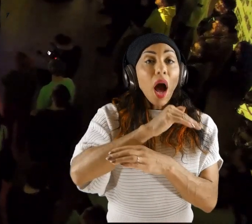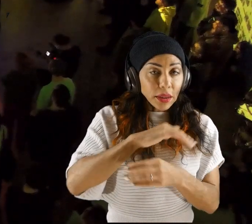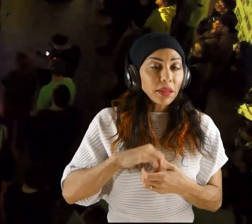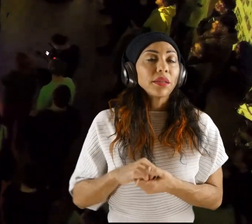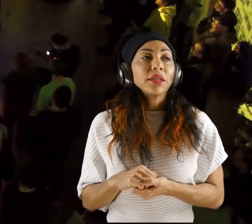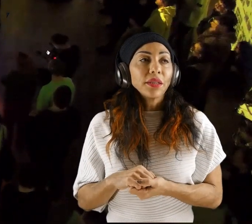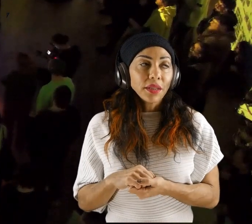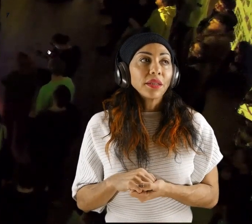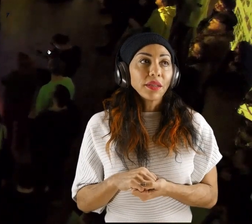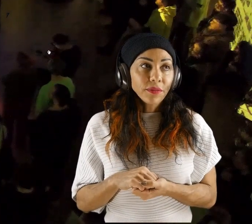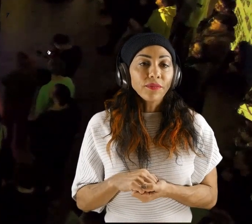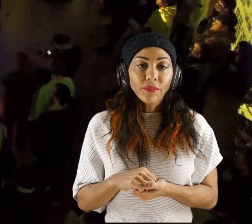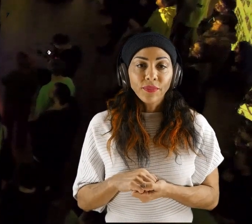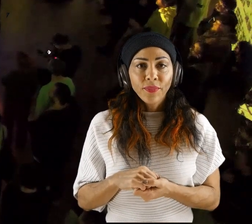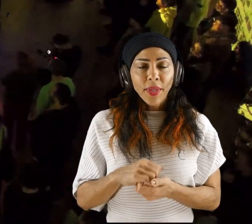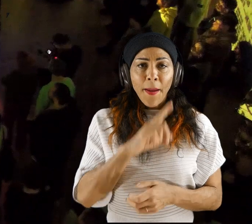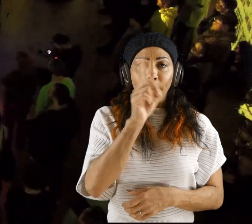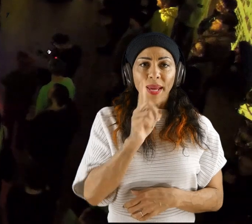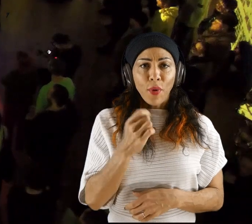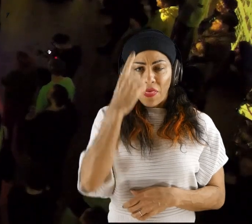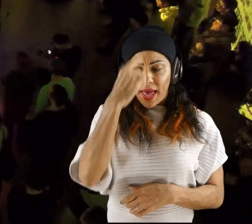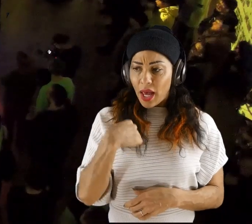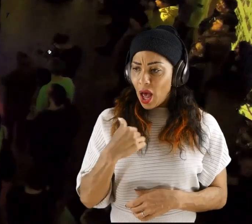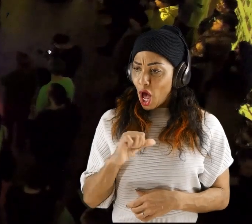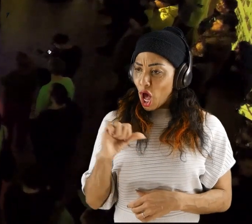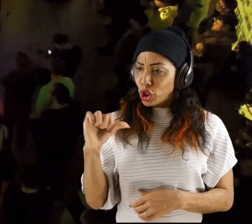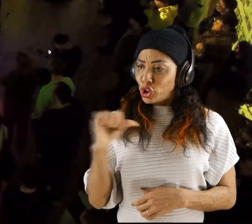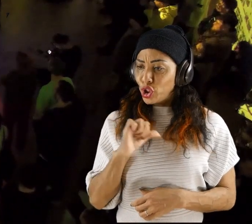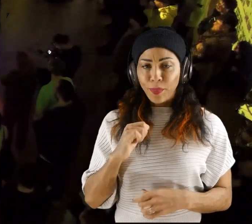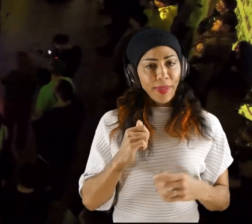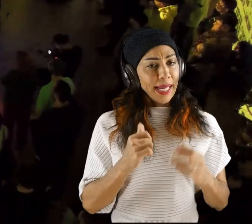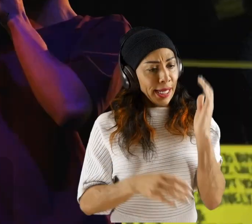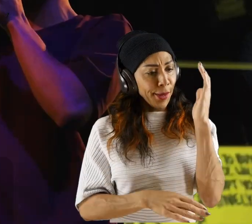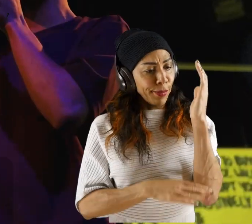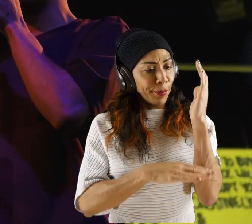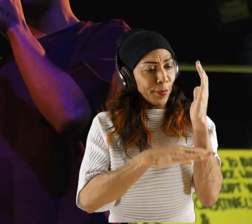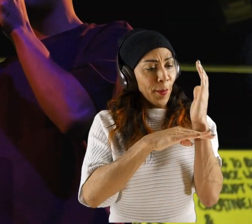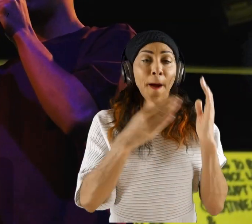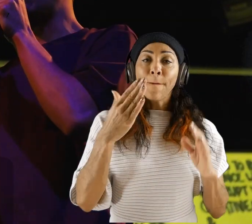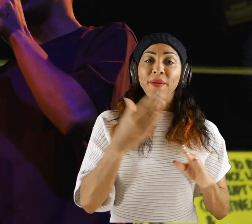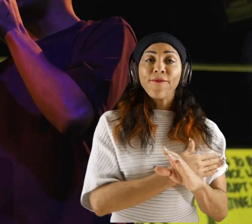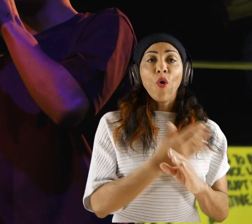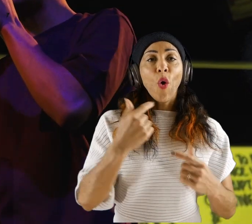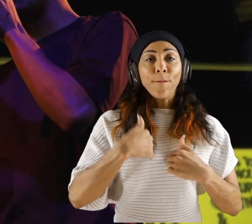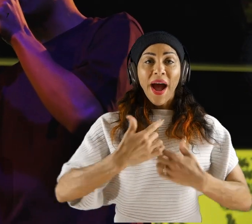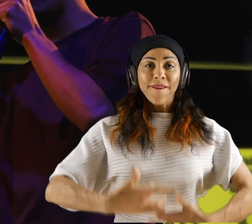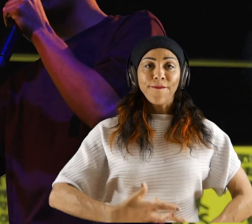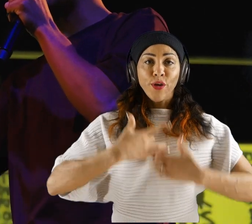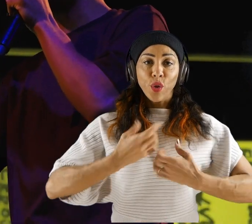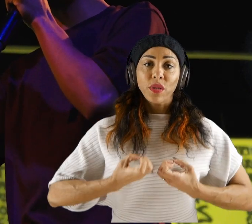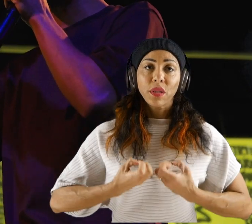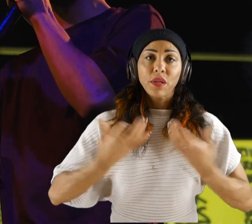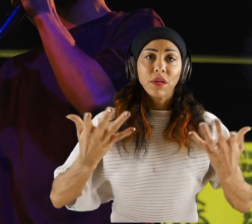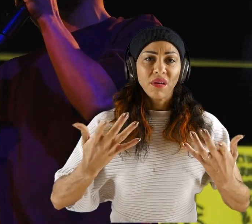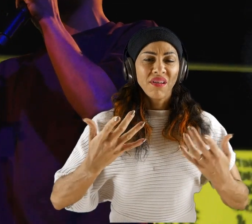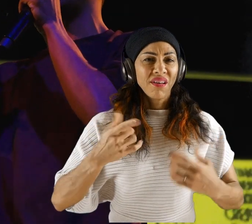they need to get to a certain level to be even able to have a point of view. And that's sad. Like people are not making stuff because